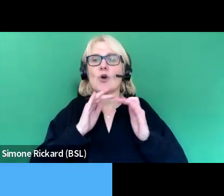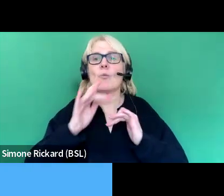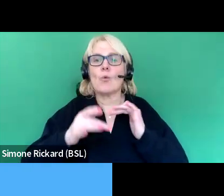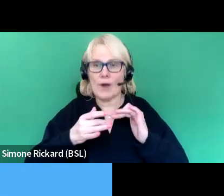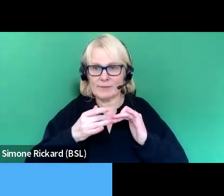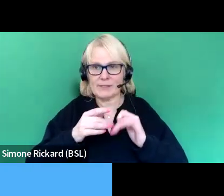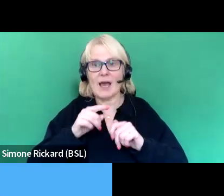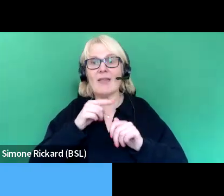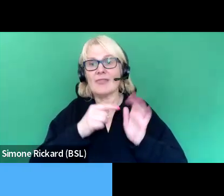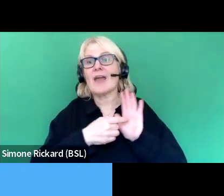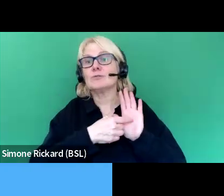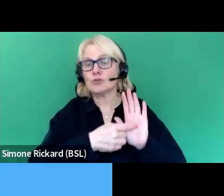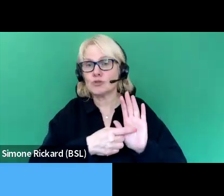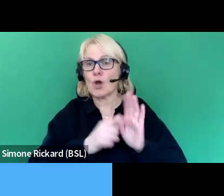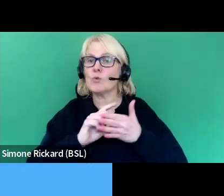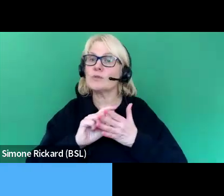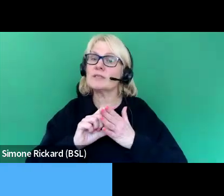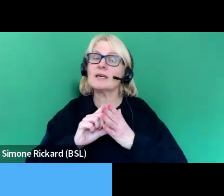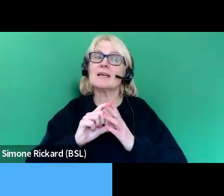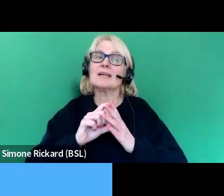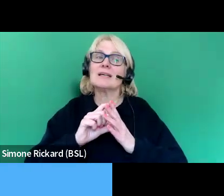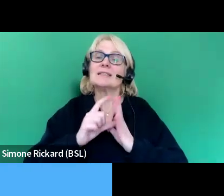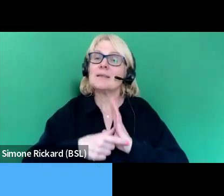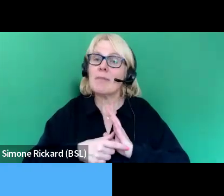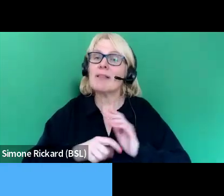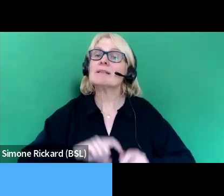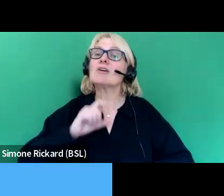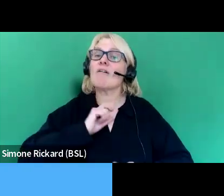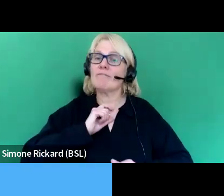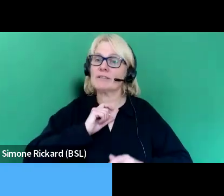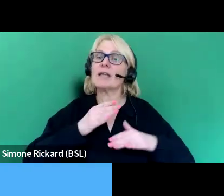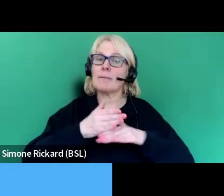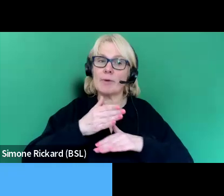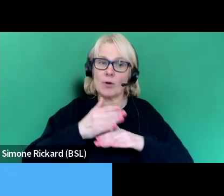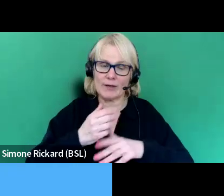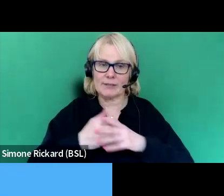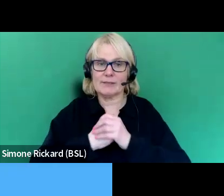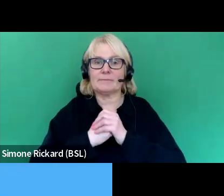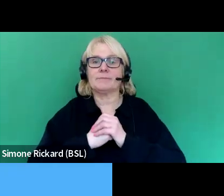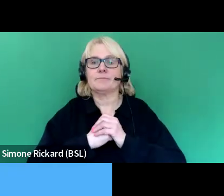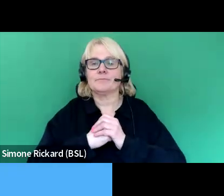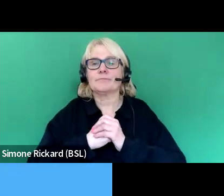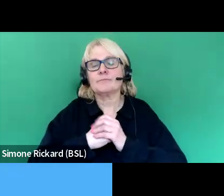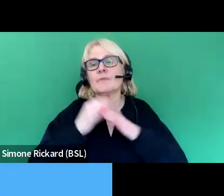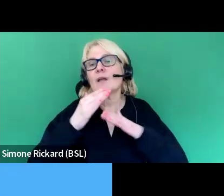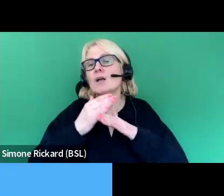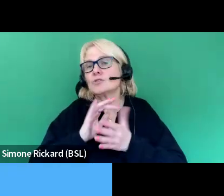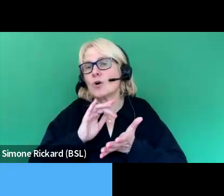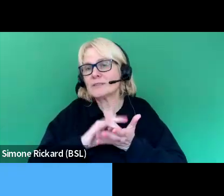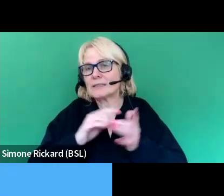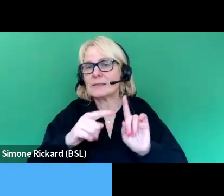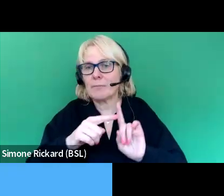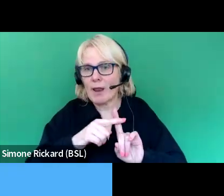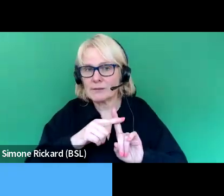are disability confident. There's obviously Job Centre Plus and those other areas, but that's a very